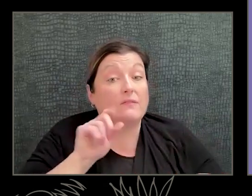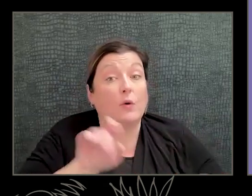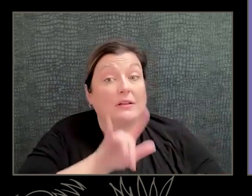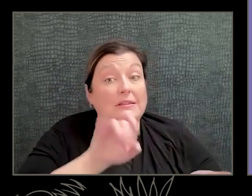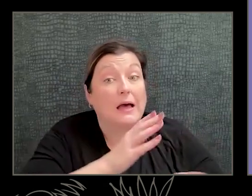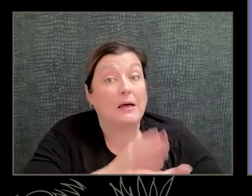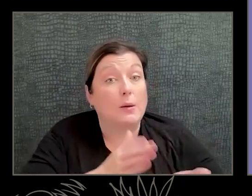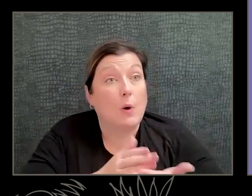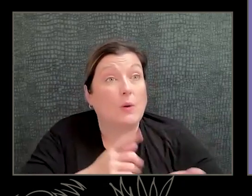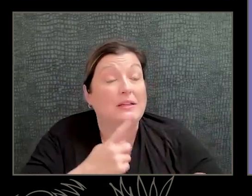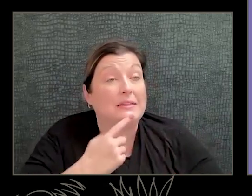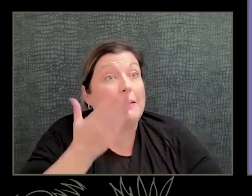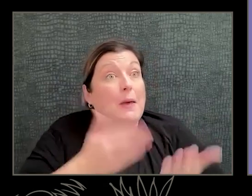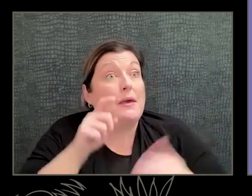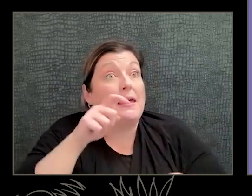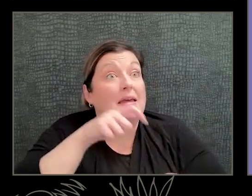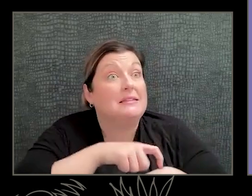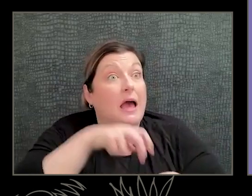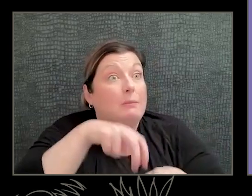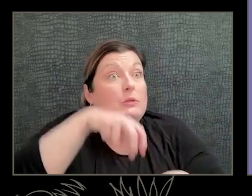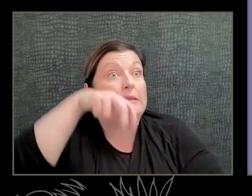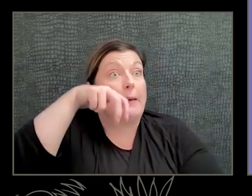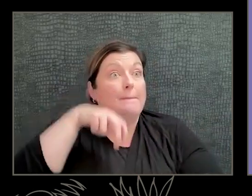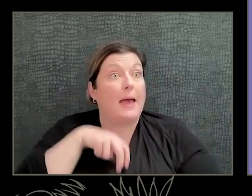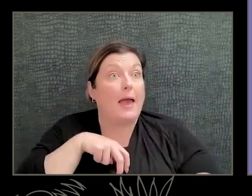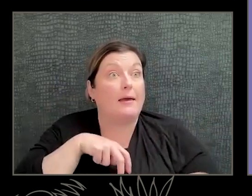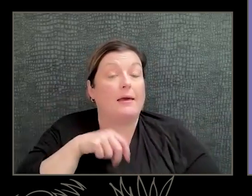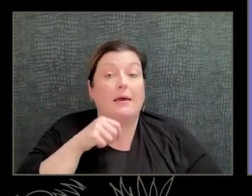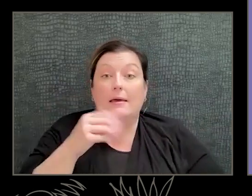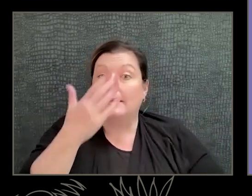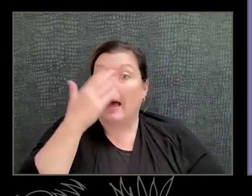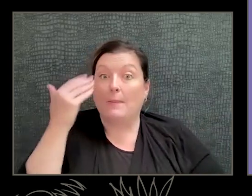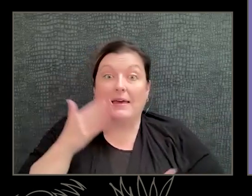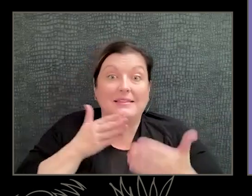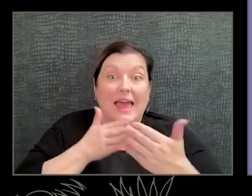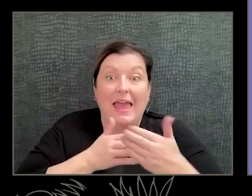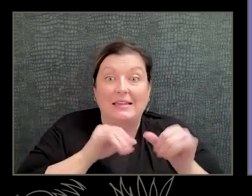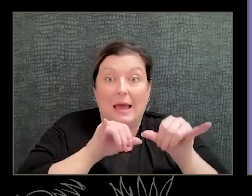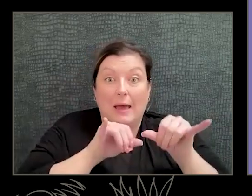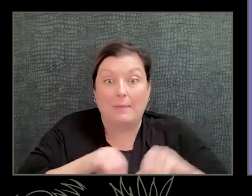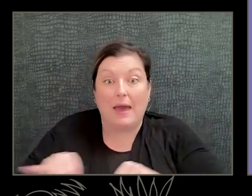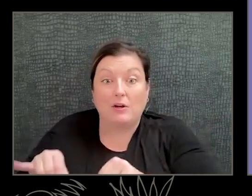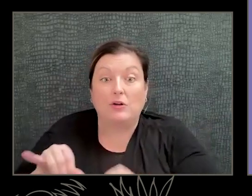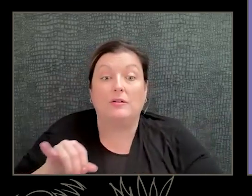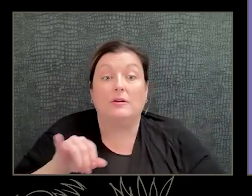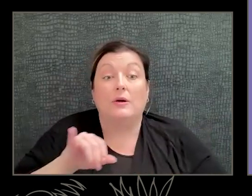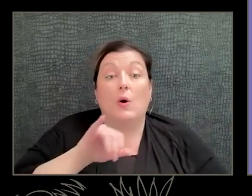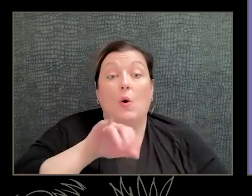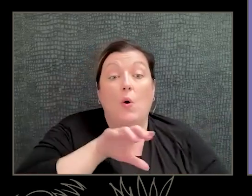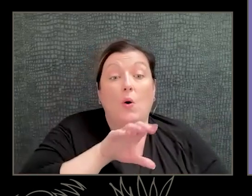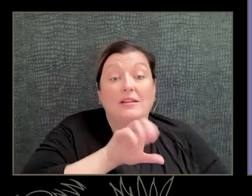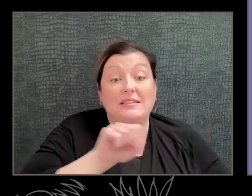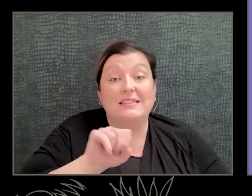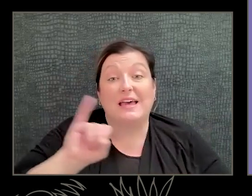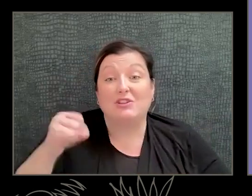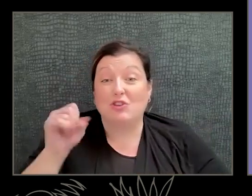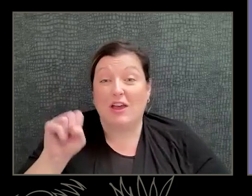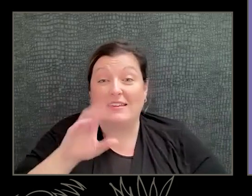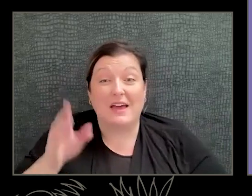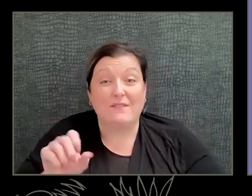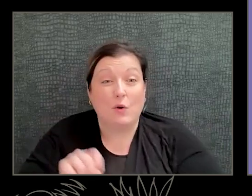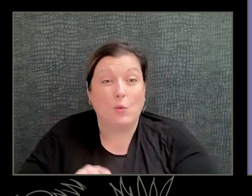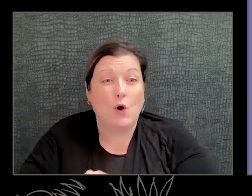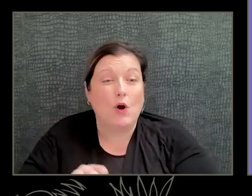time to take a step back, not because it's an anti-pattern or because CSS and JS never worked, I think the logic here is